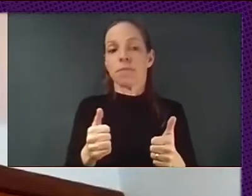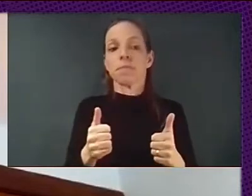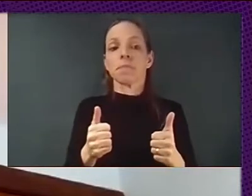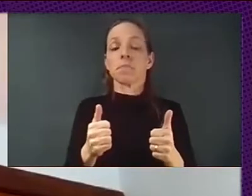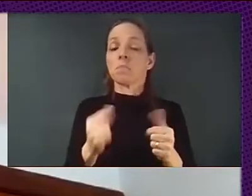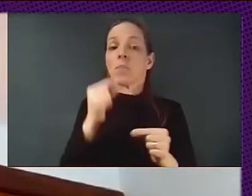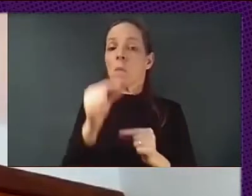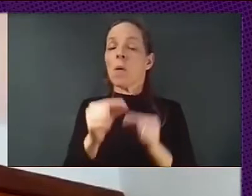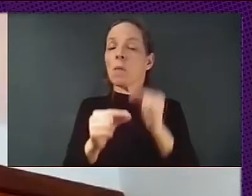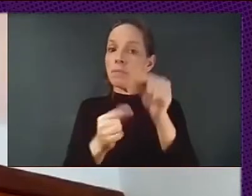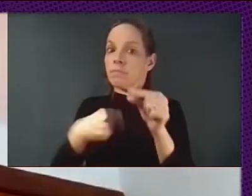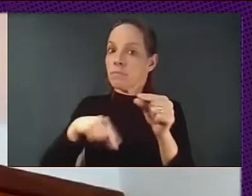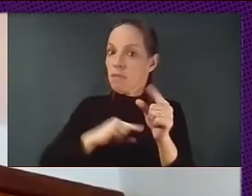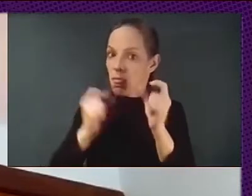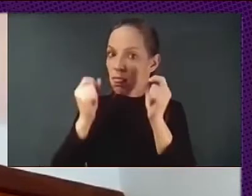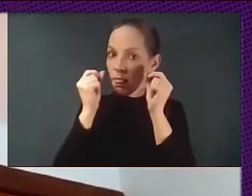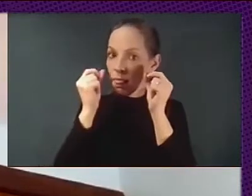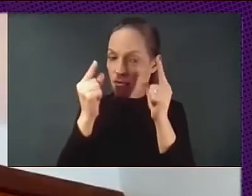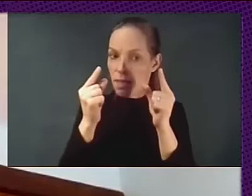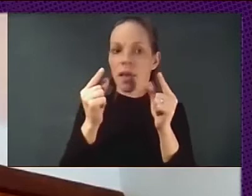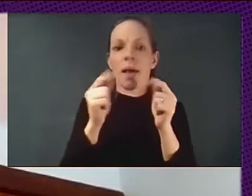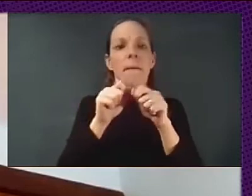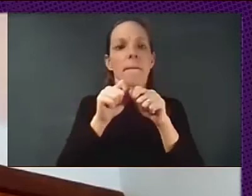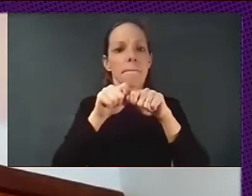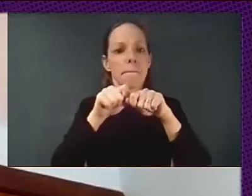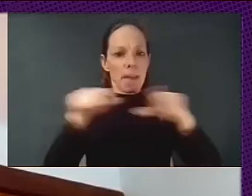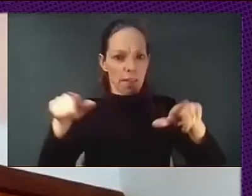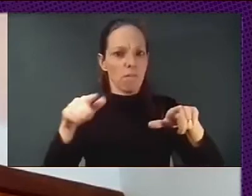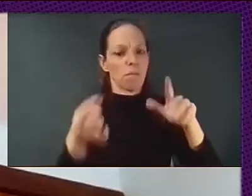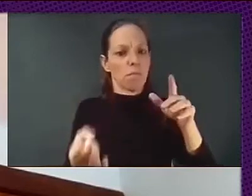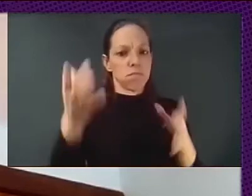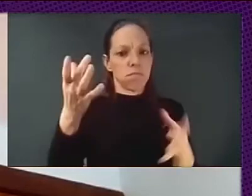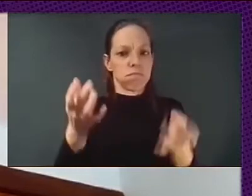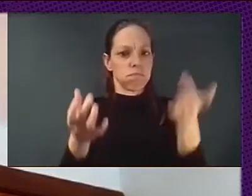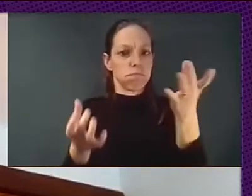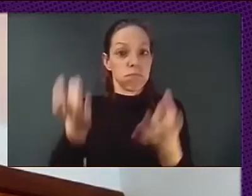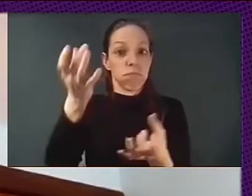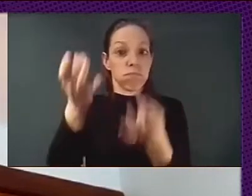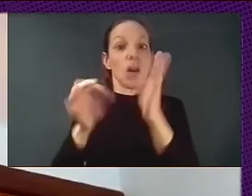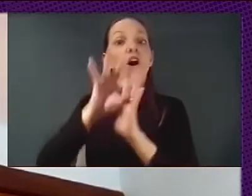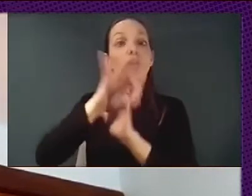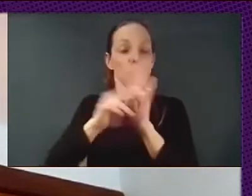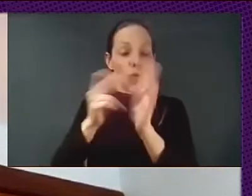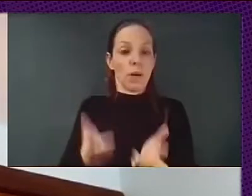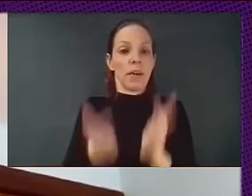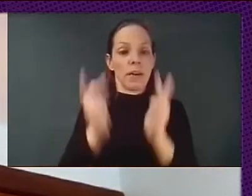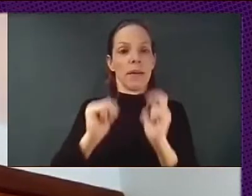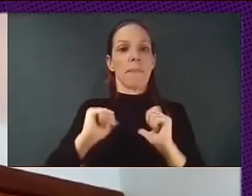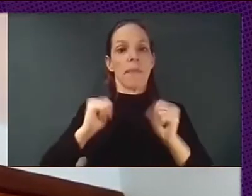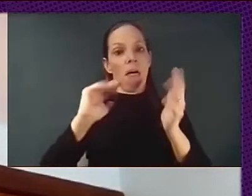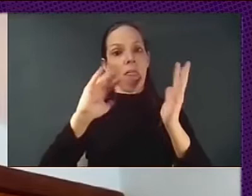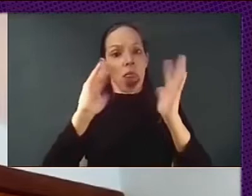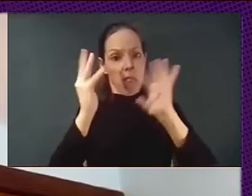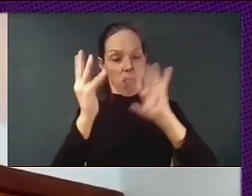And free software evolved with that, but it was basically written out of the conversation. How is it written out of the